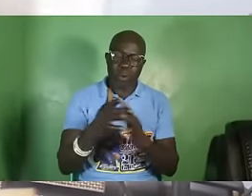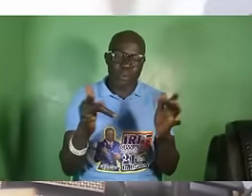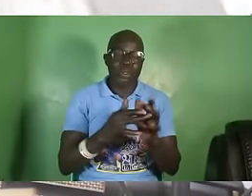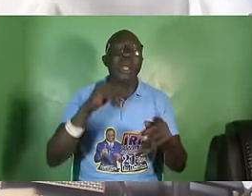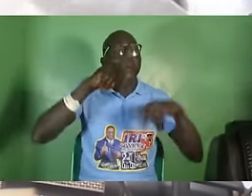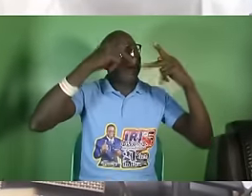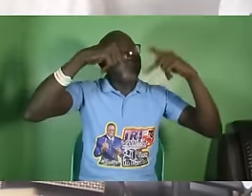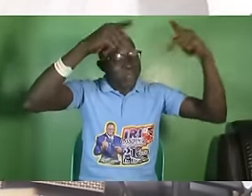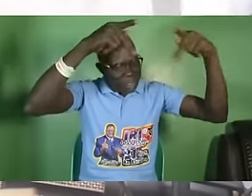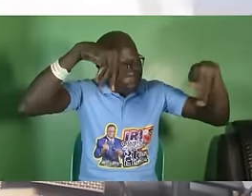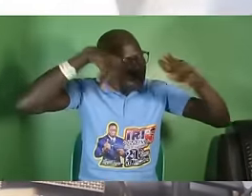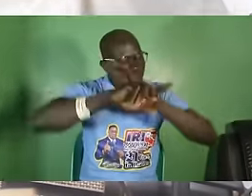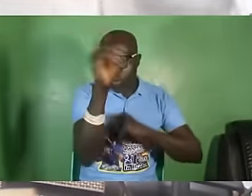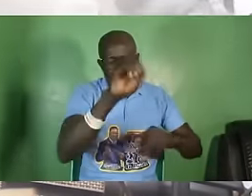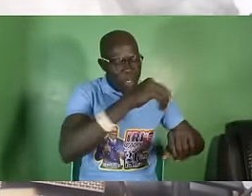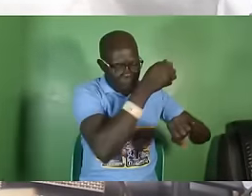Jesus. What's that?